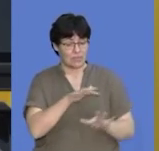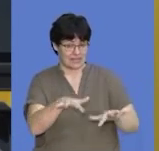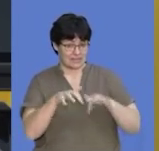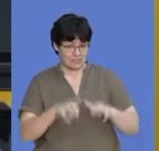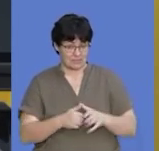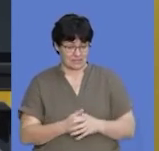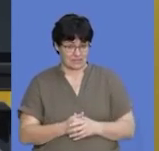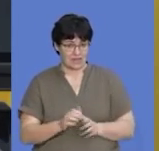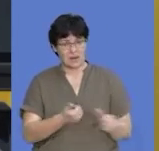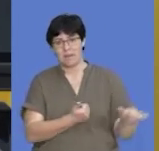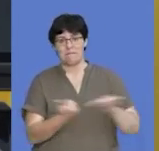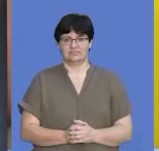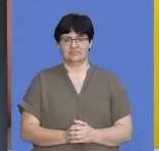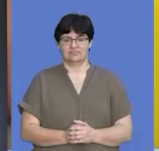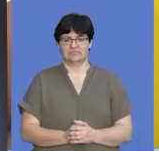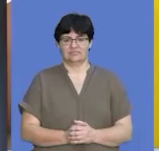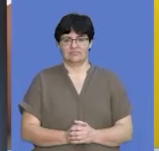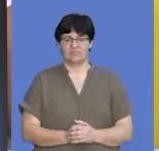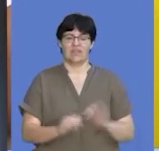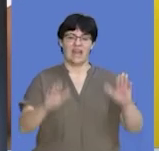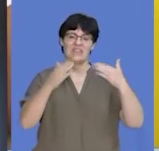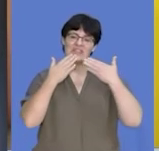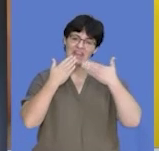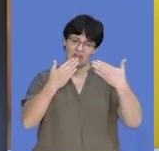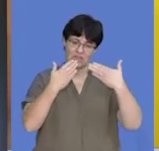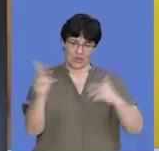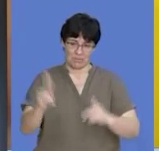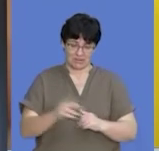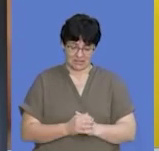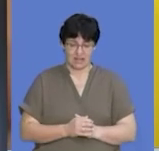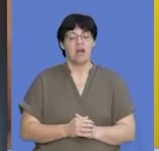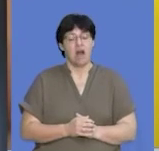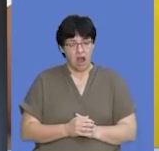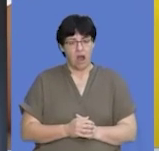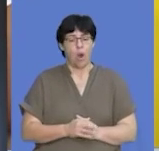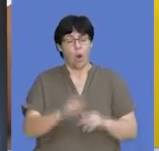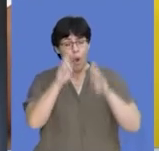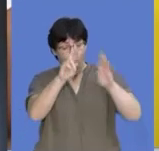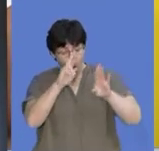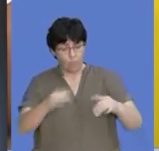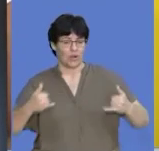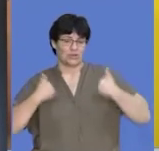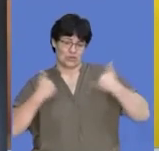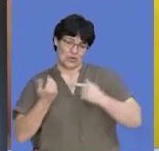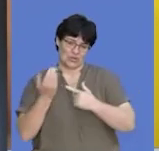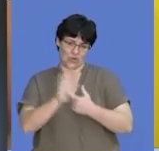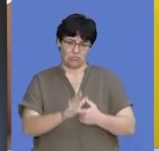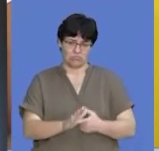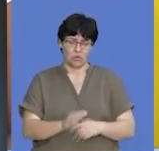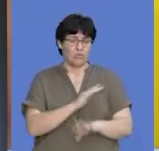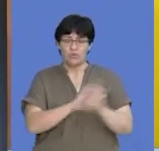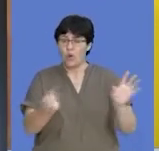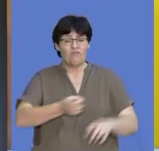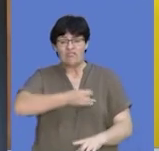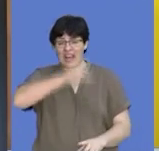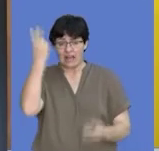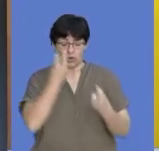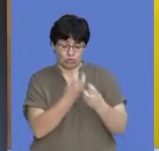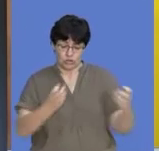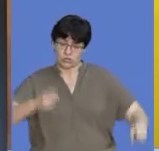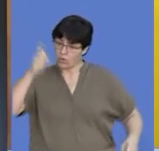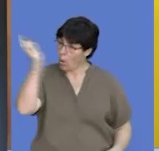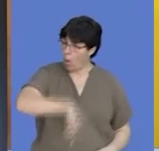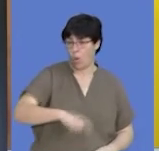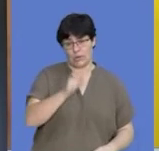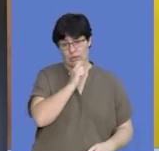exams, and that's back to you, Looney. Thank you, Cameron. Matrix, I hope you guys enjoyed the show. Please don't forget to use all of our resources